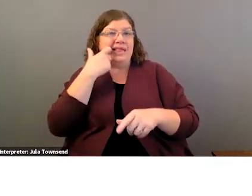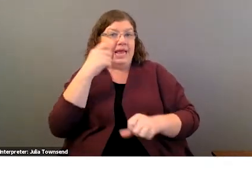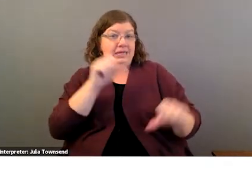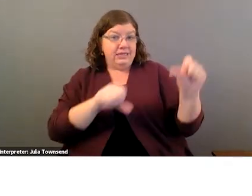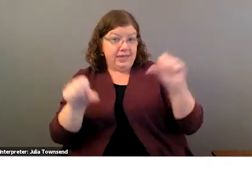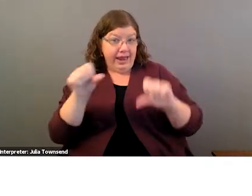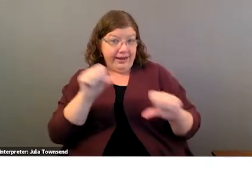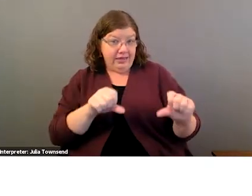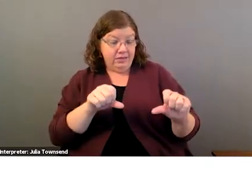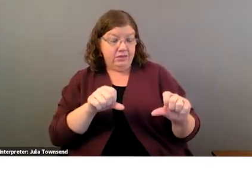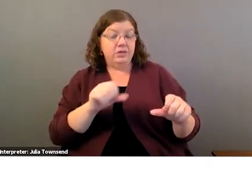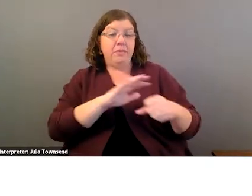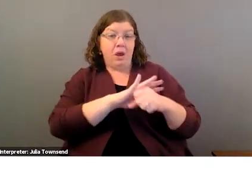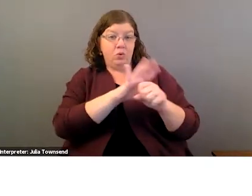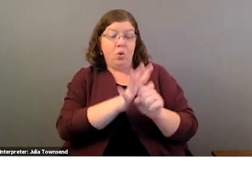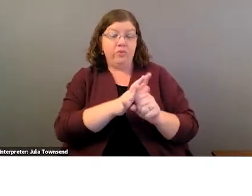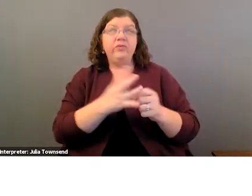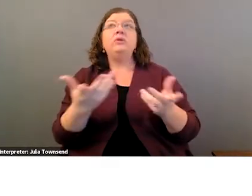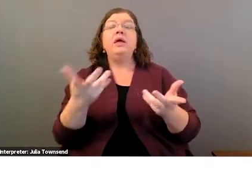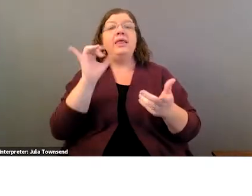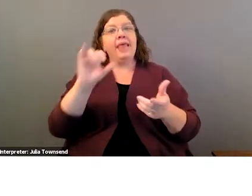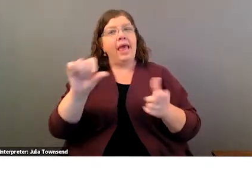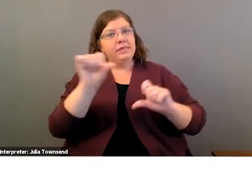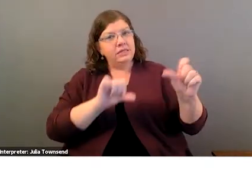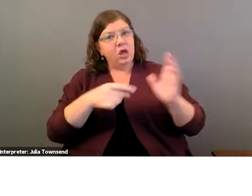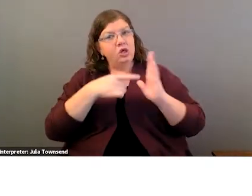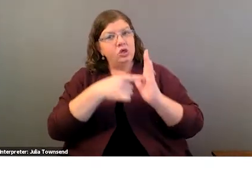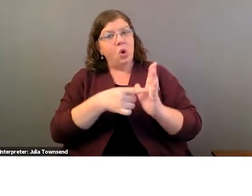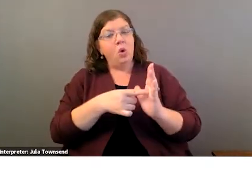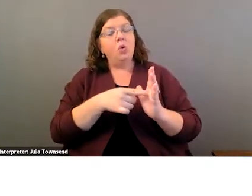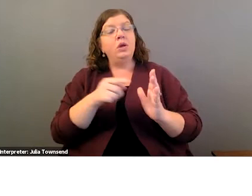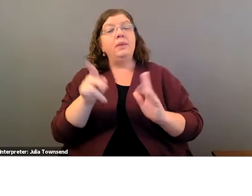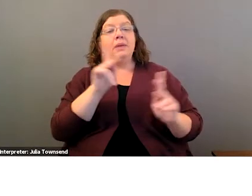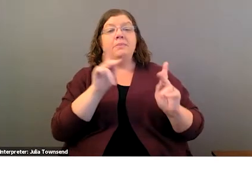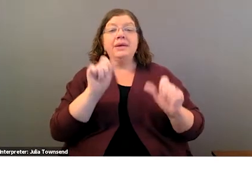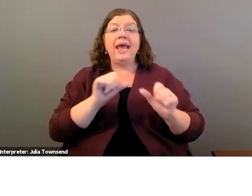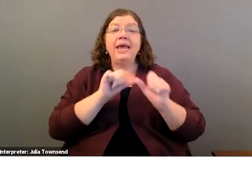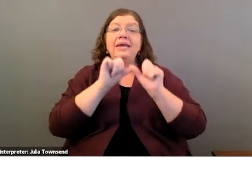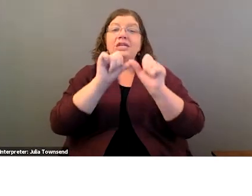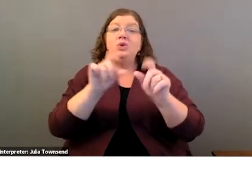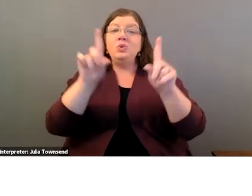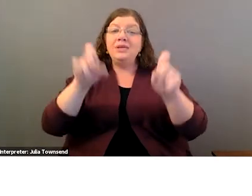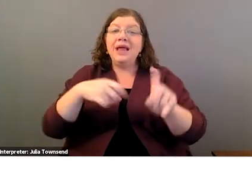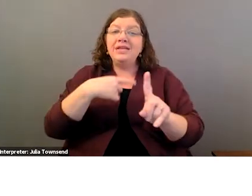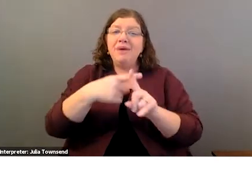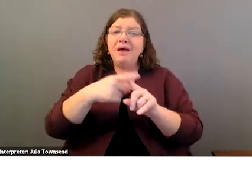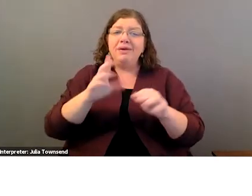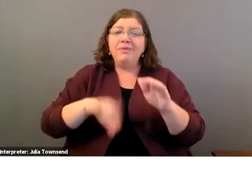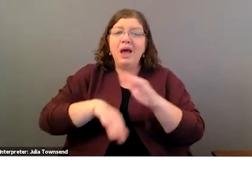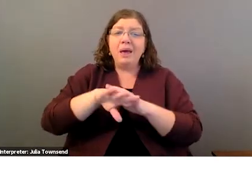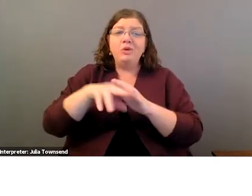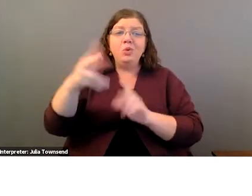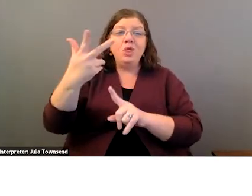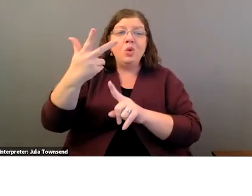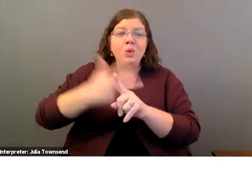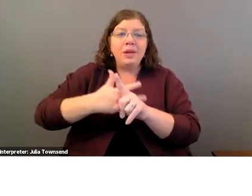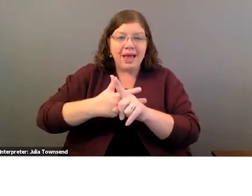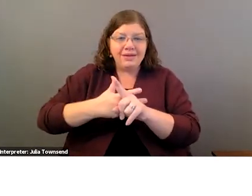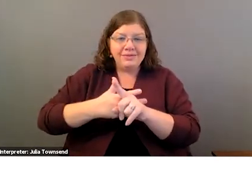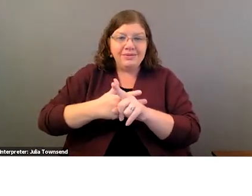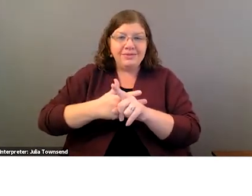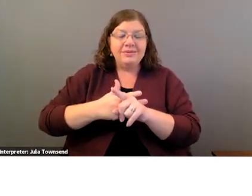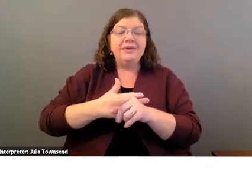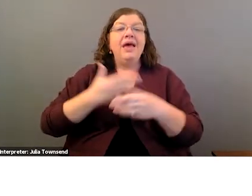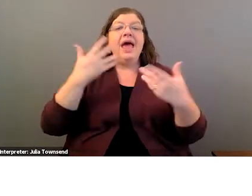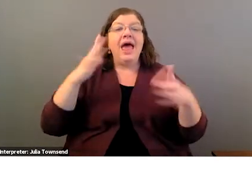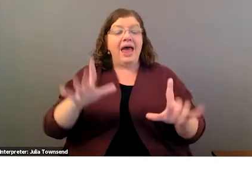about COVID. And that science showed that people can continue to test positive up to 3 months after they